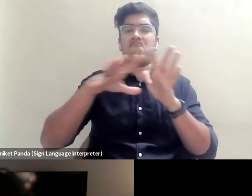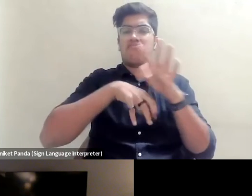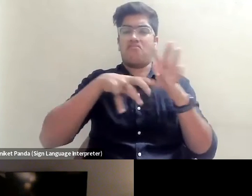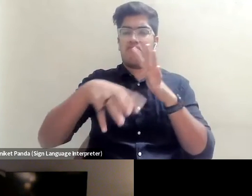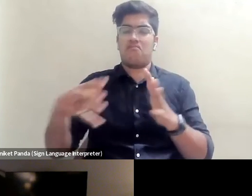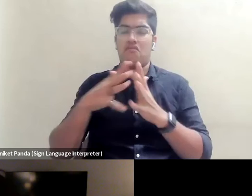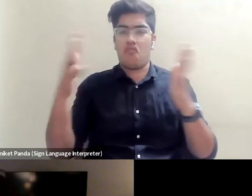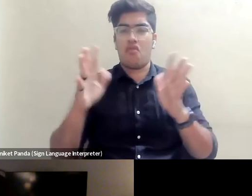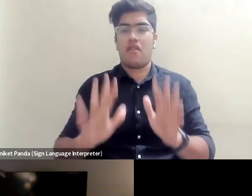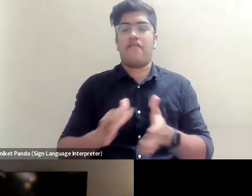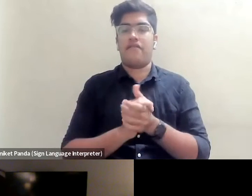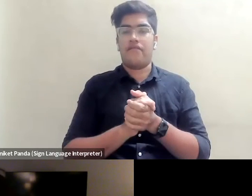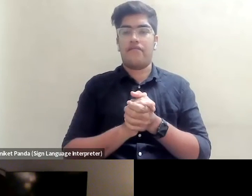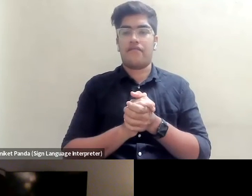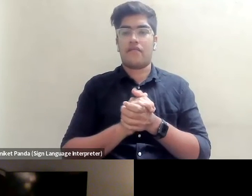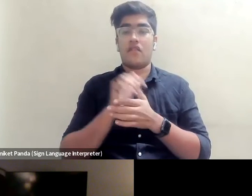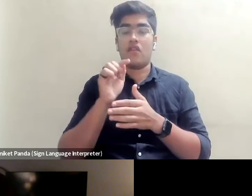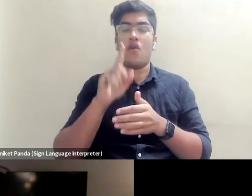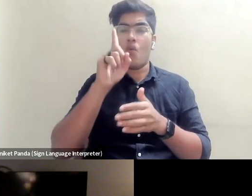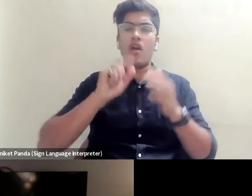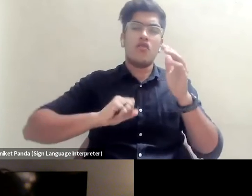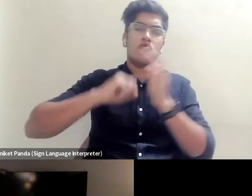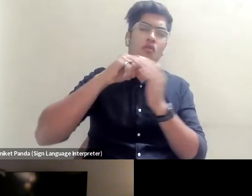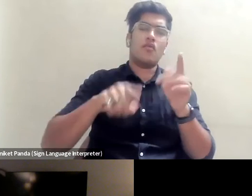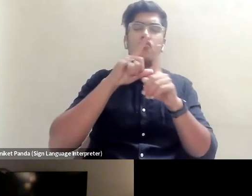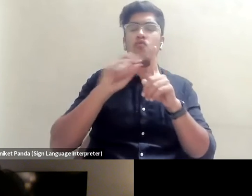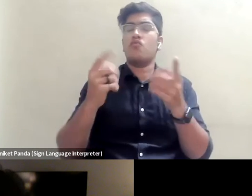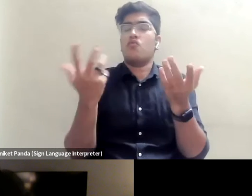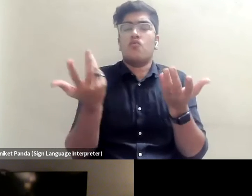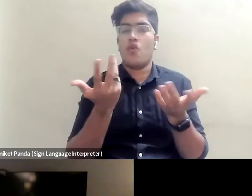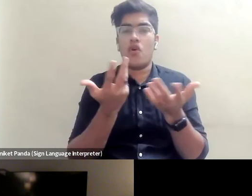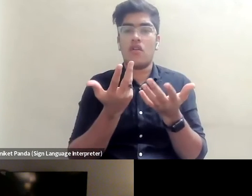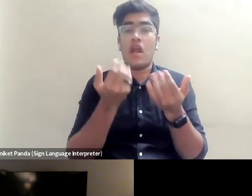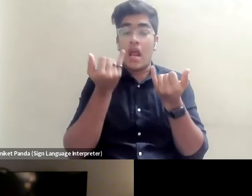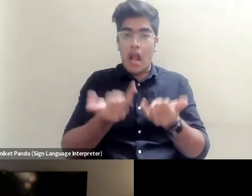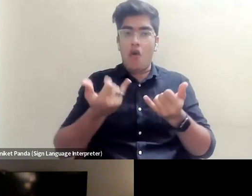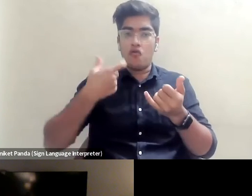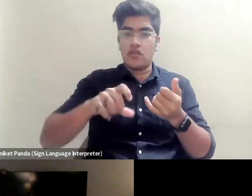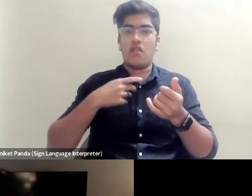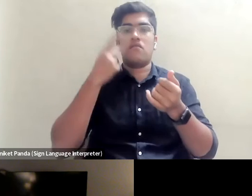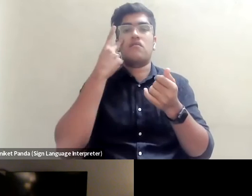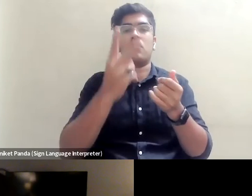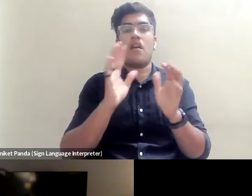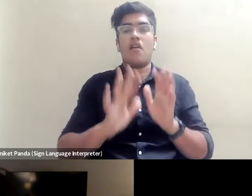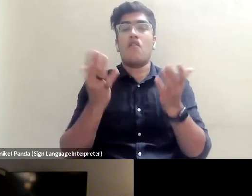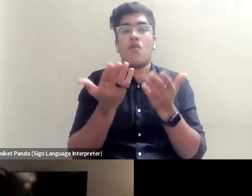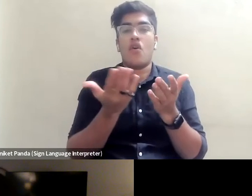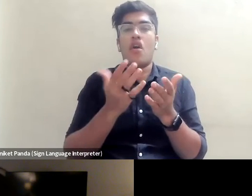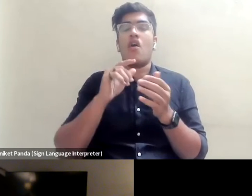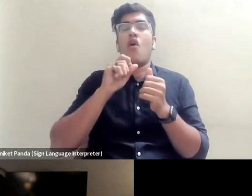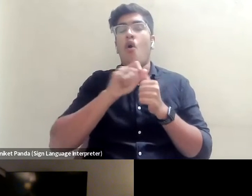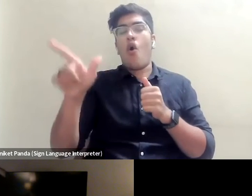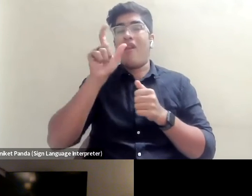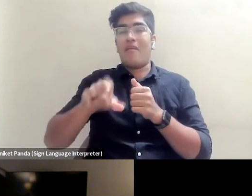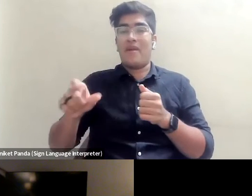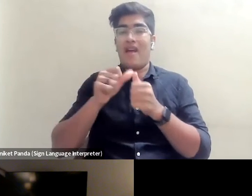main things that the British did, with the impacts of which we're feeling till this date, is they started encouraging around